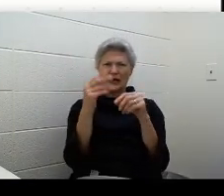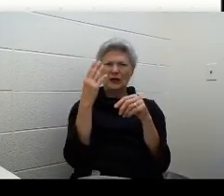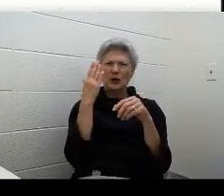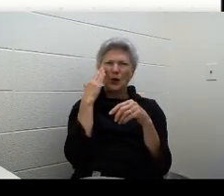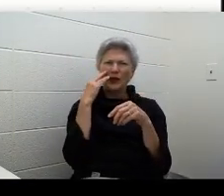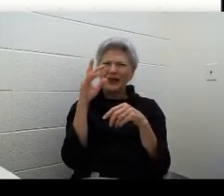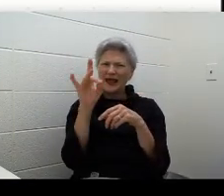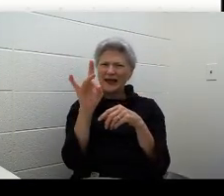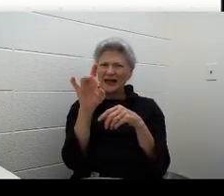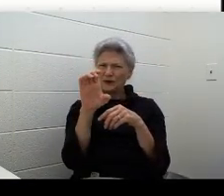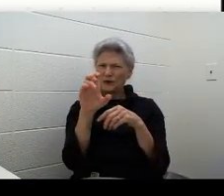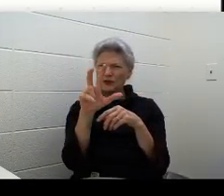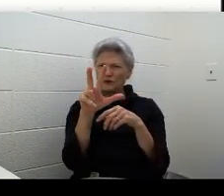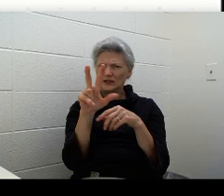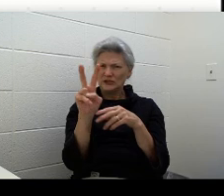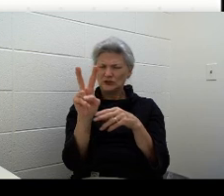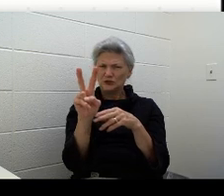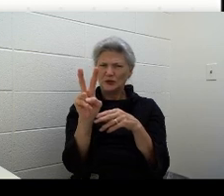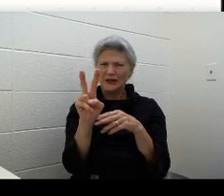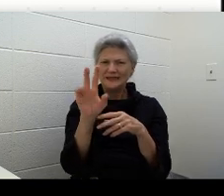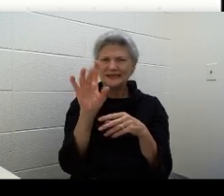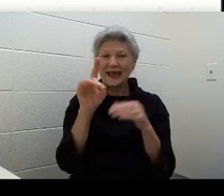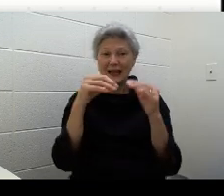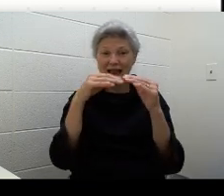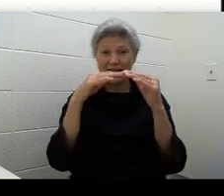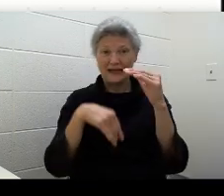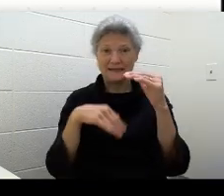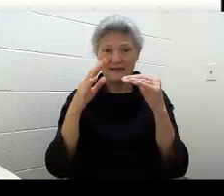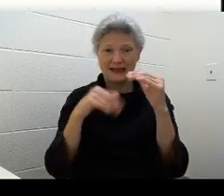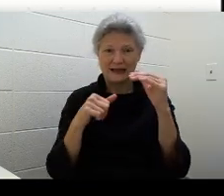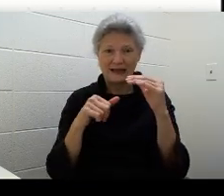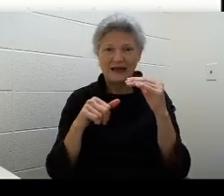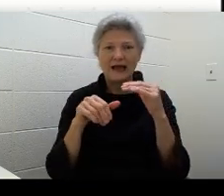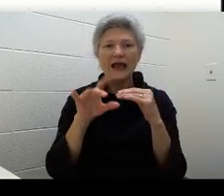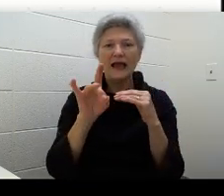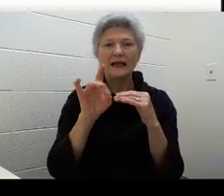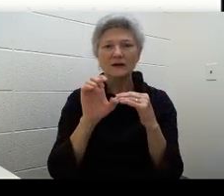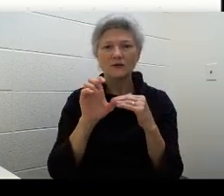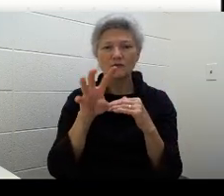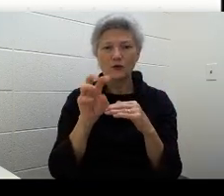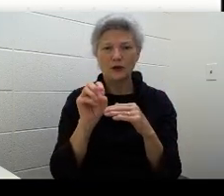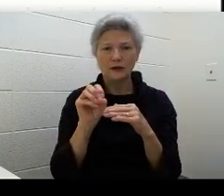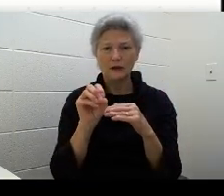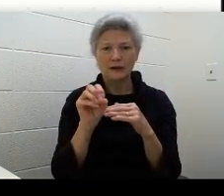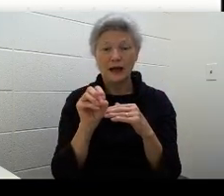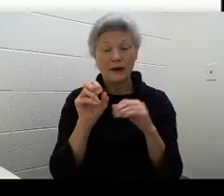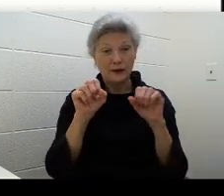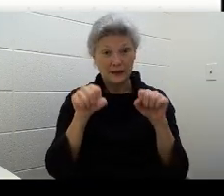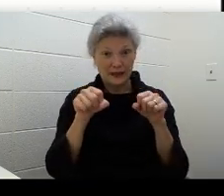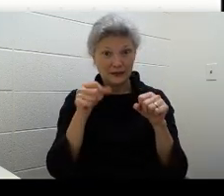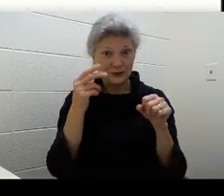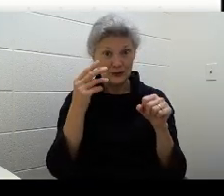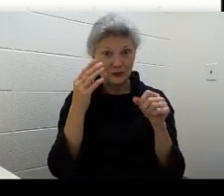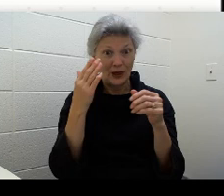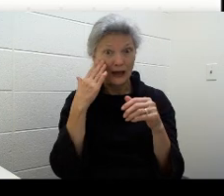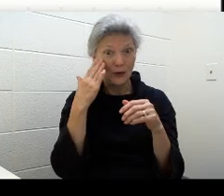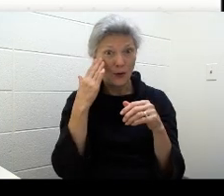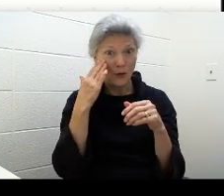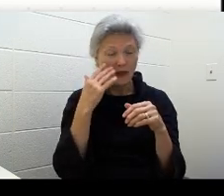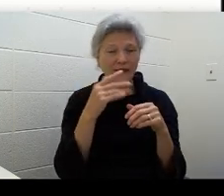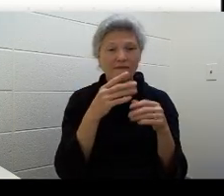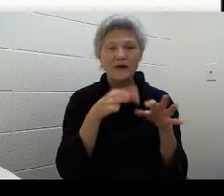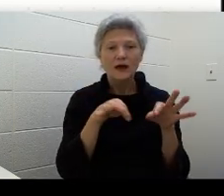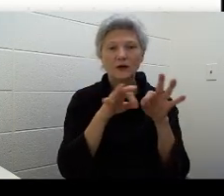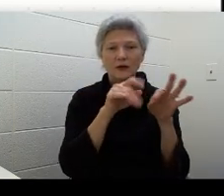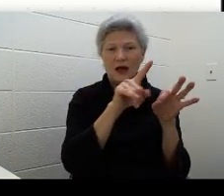832 is 8 less than 840. I was able to do that because the value in the